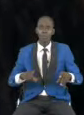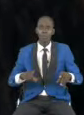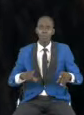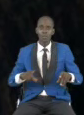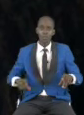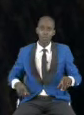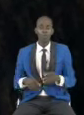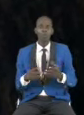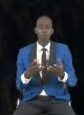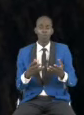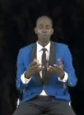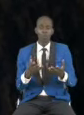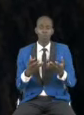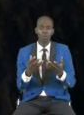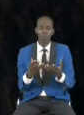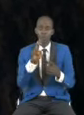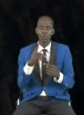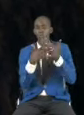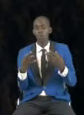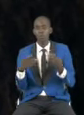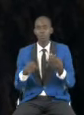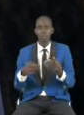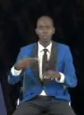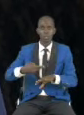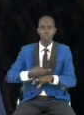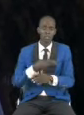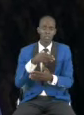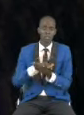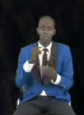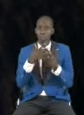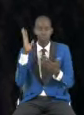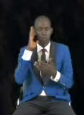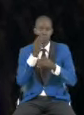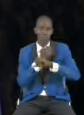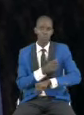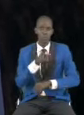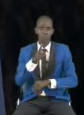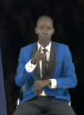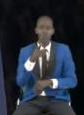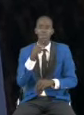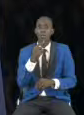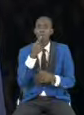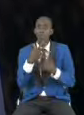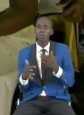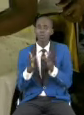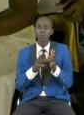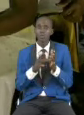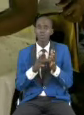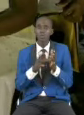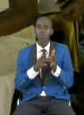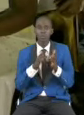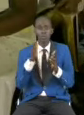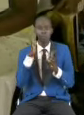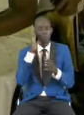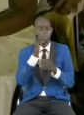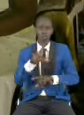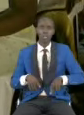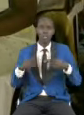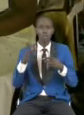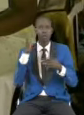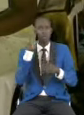the blood will protect you. The blood of Jesus will protect your life, will preserve